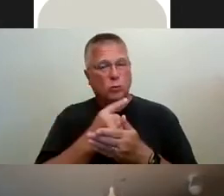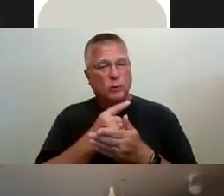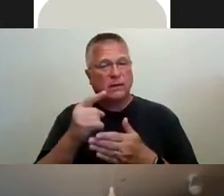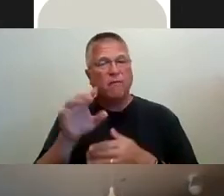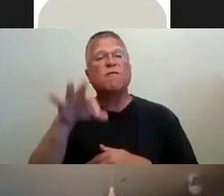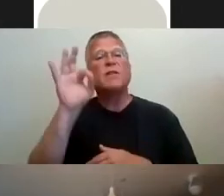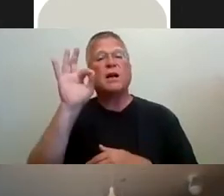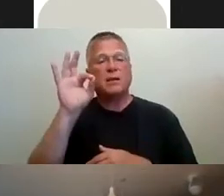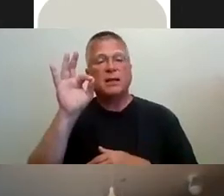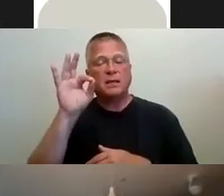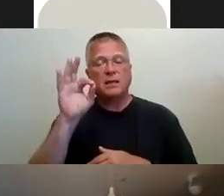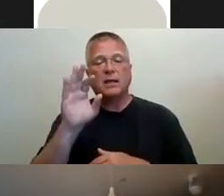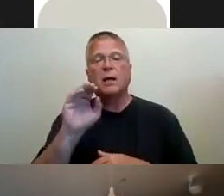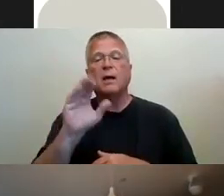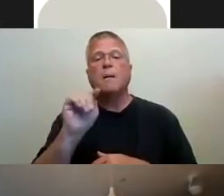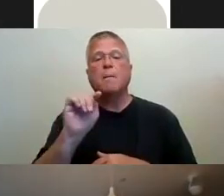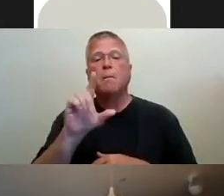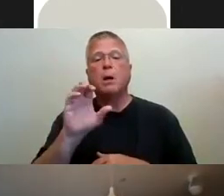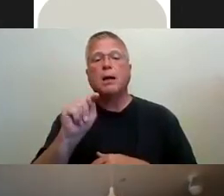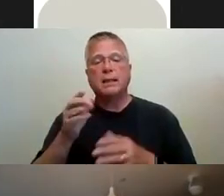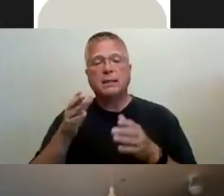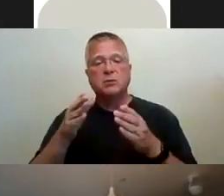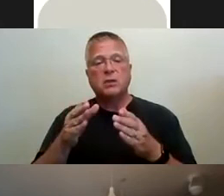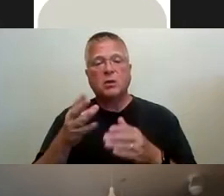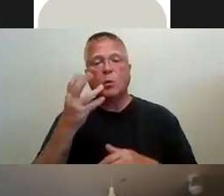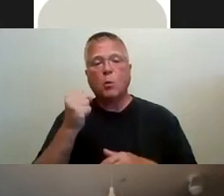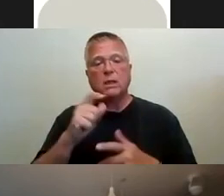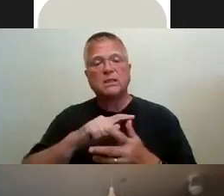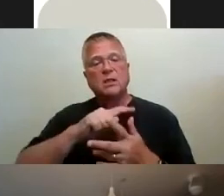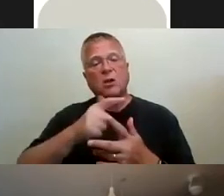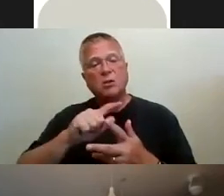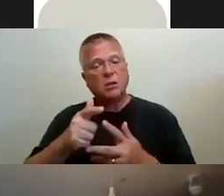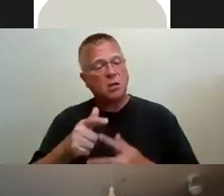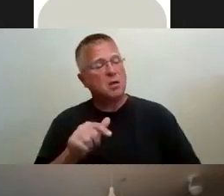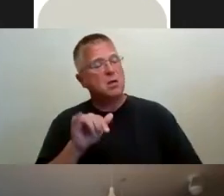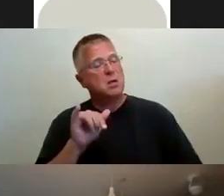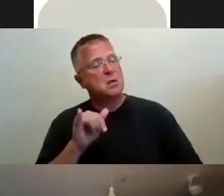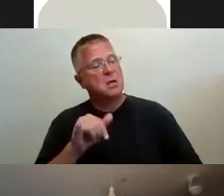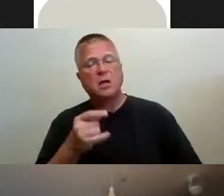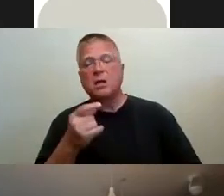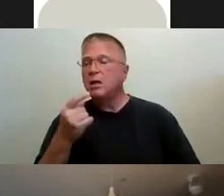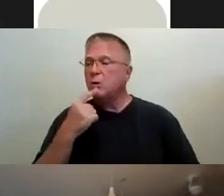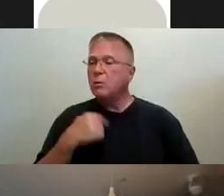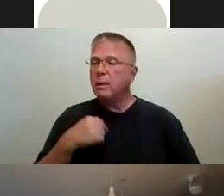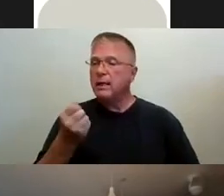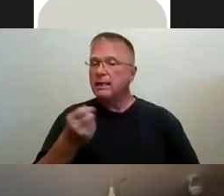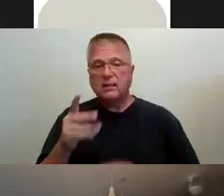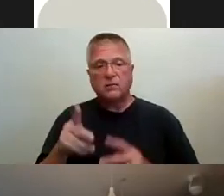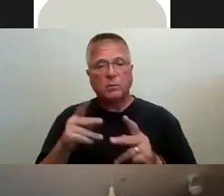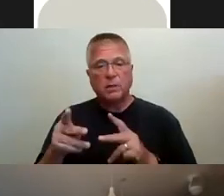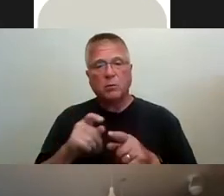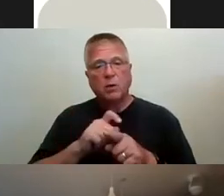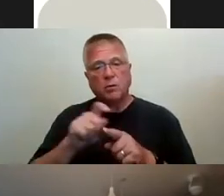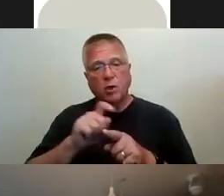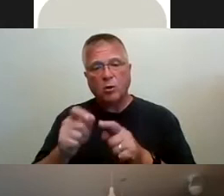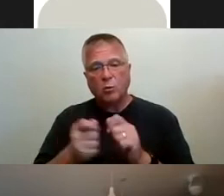that Bartlett Street was an alternative. And I was told, and I called several people with the city, and